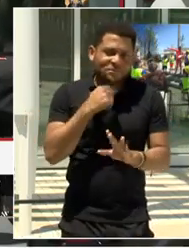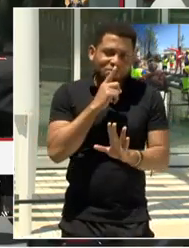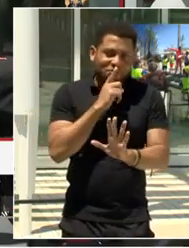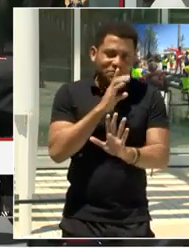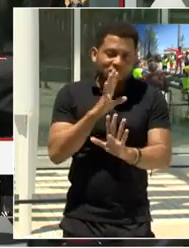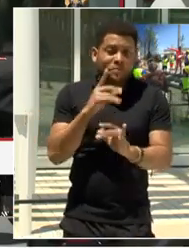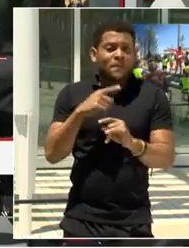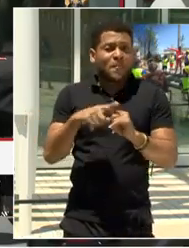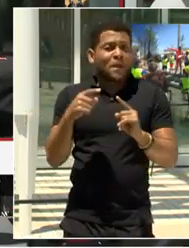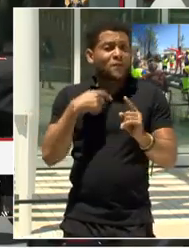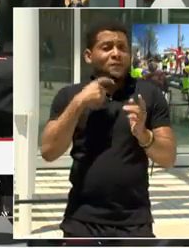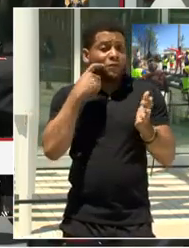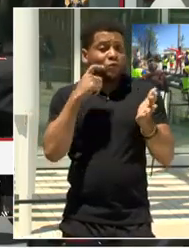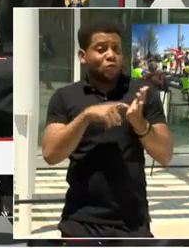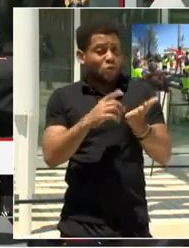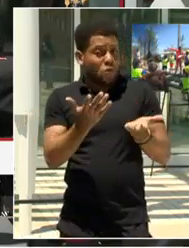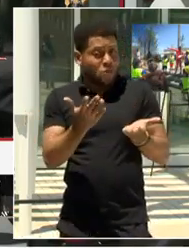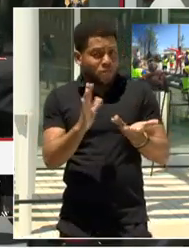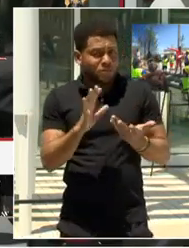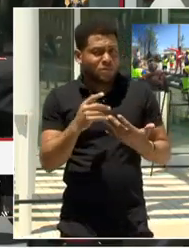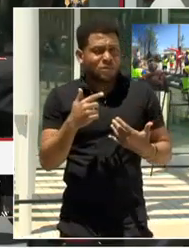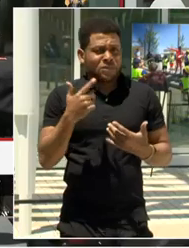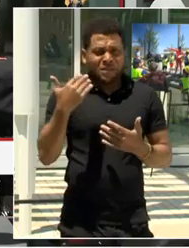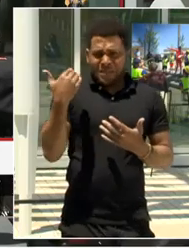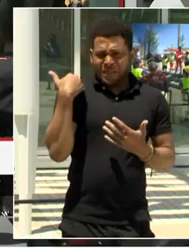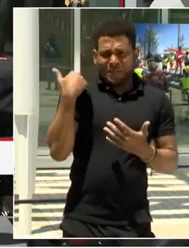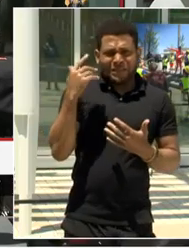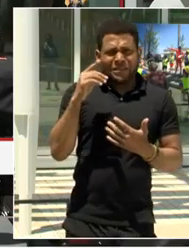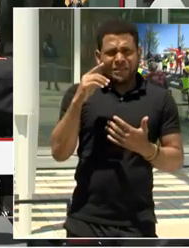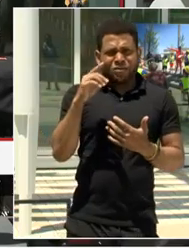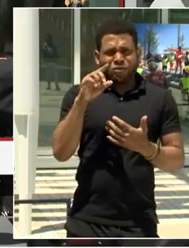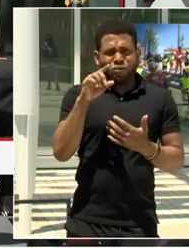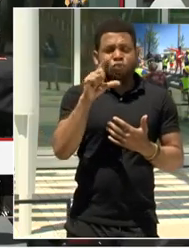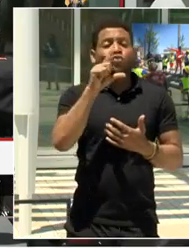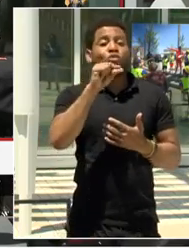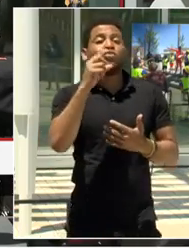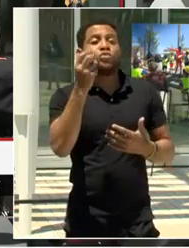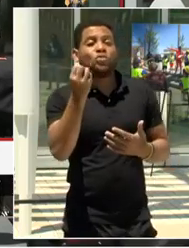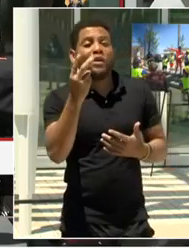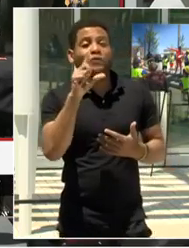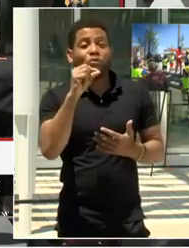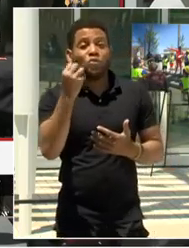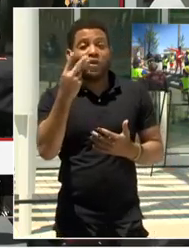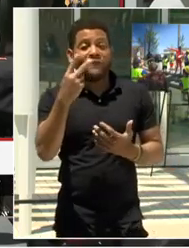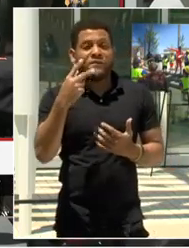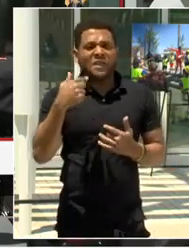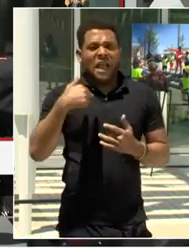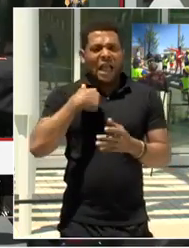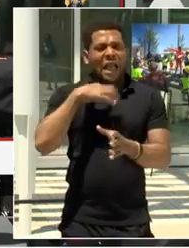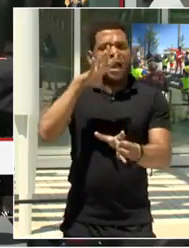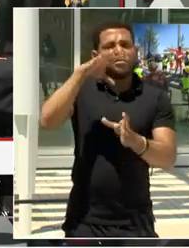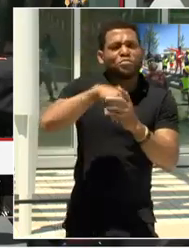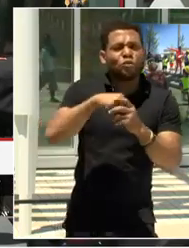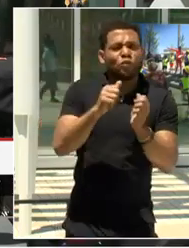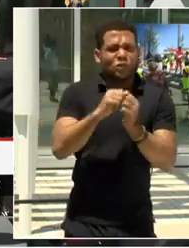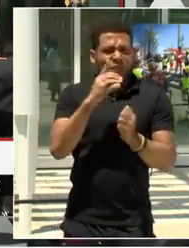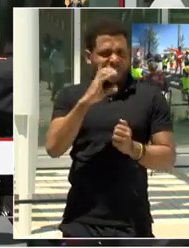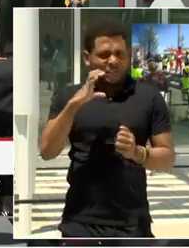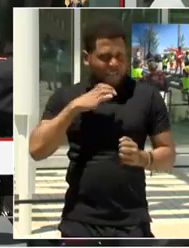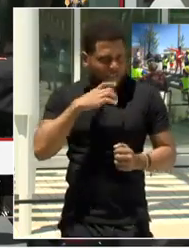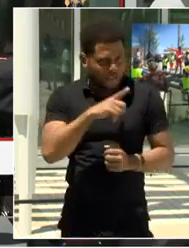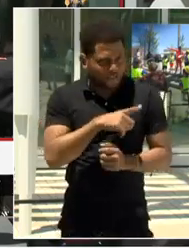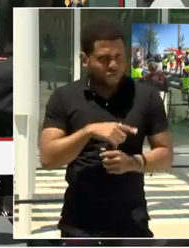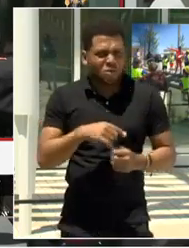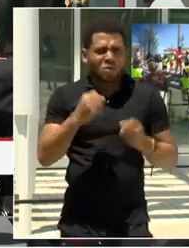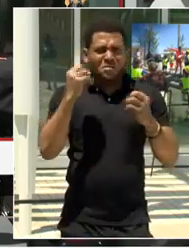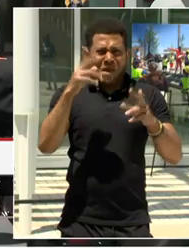council in 2012, there are a number of people who were supportive of trying to get something done in McMillan. One of